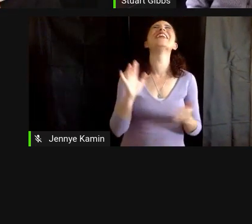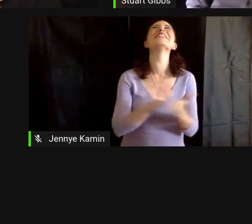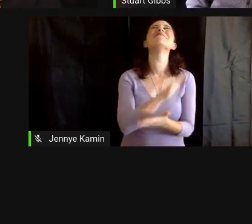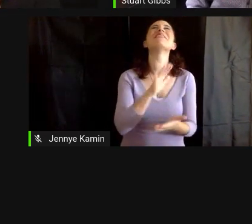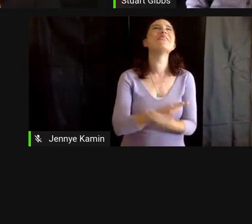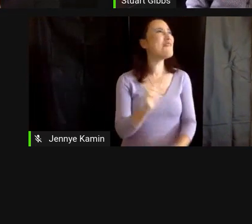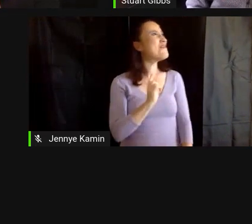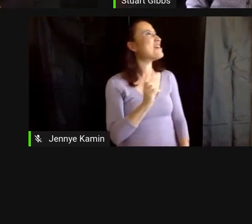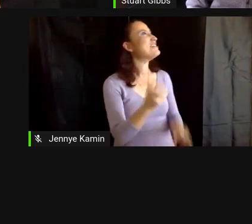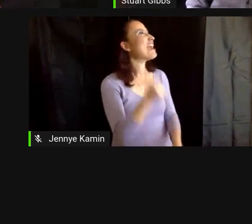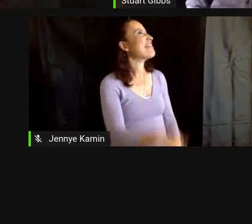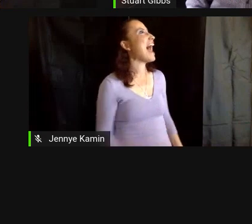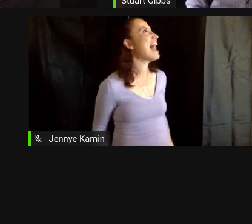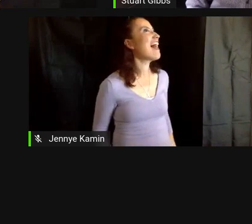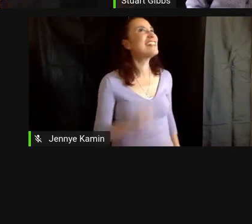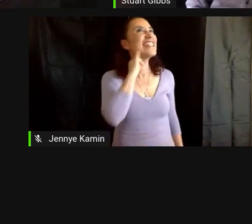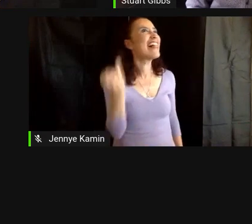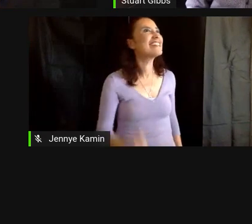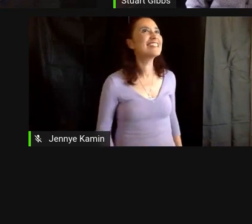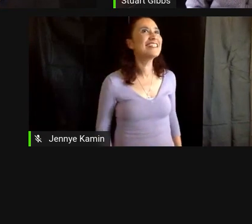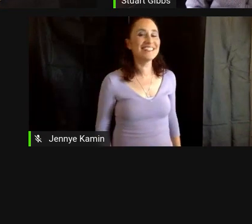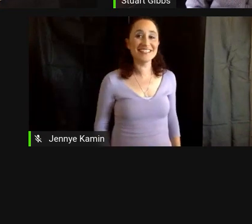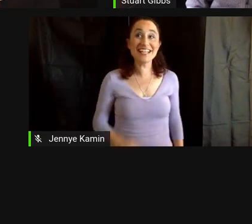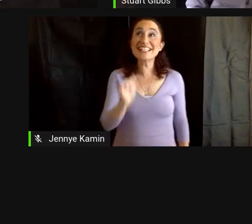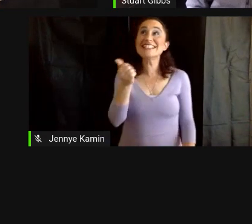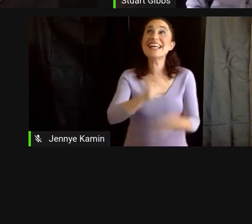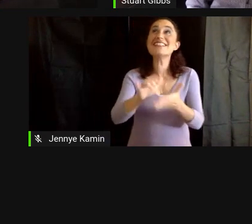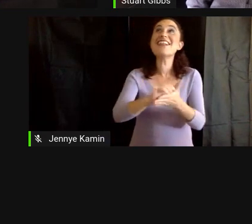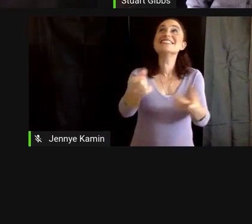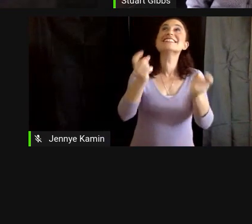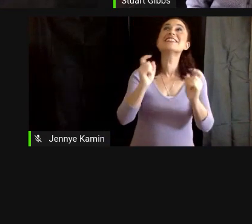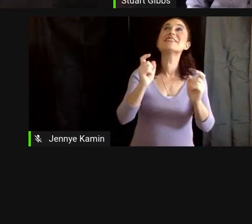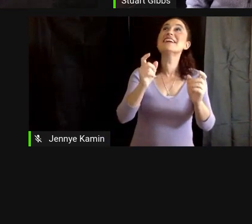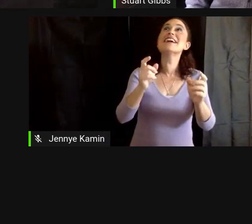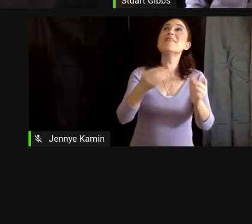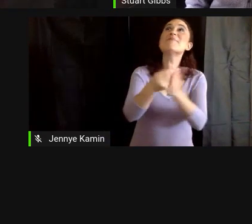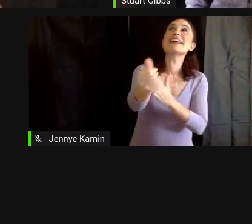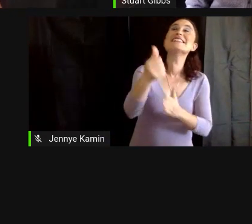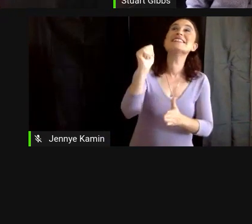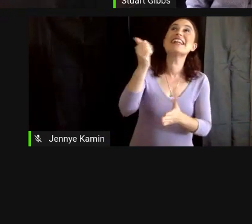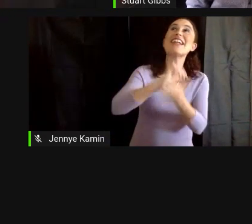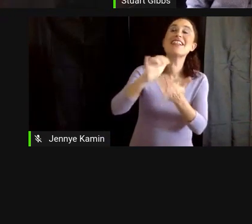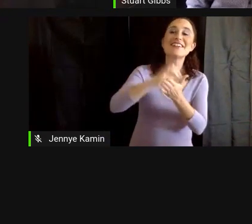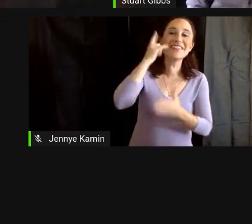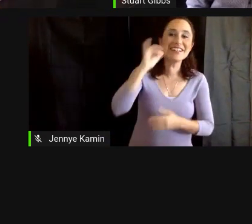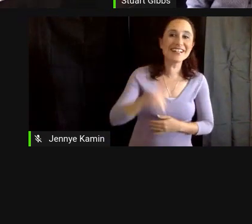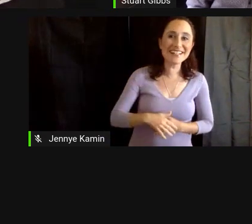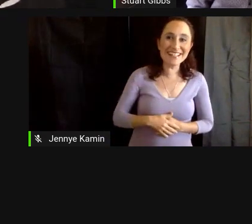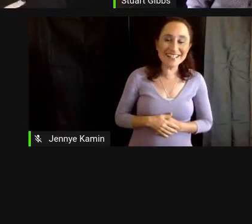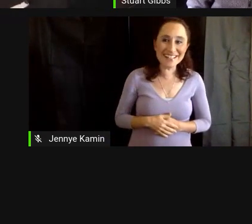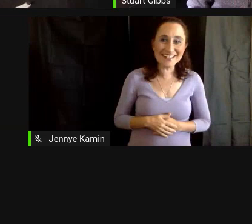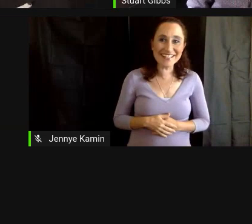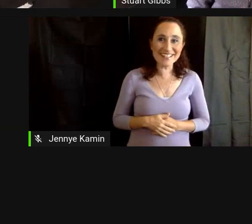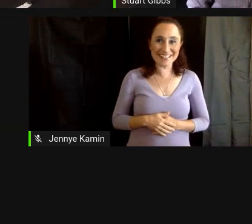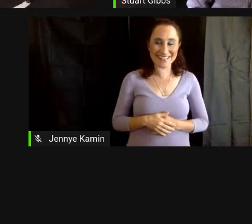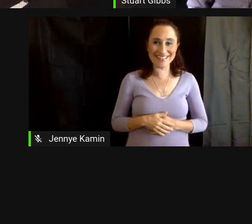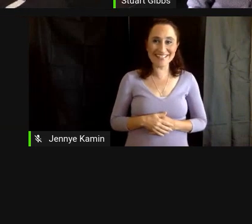that? I'll give you $10 for that, Max. I've never seen that in